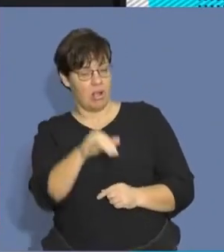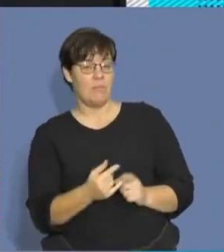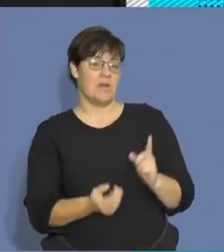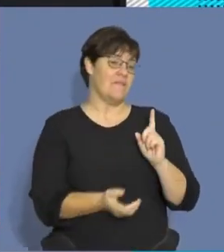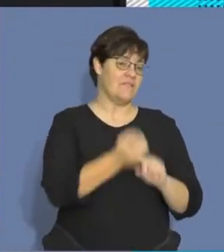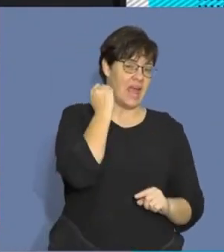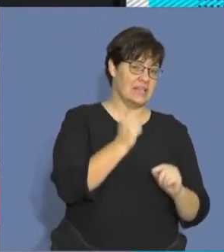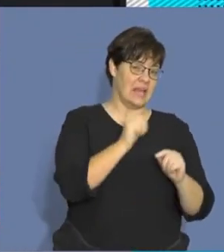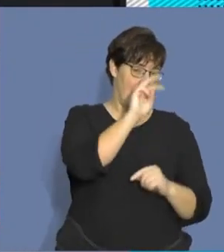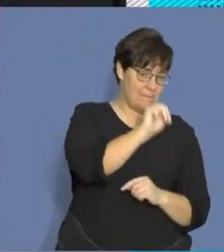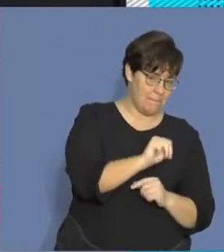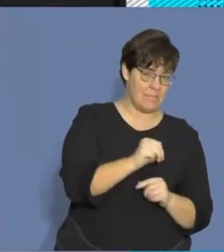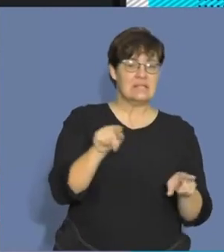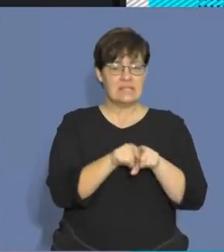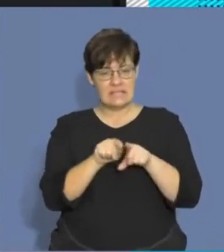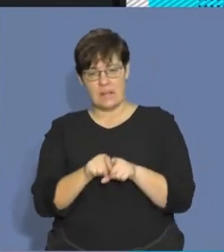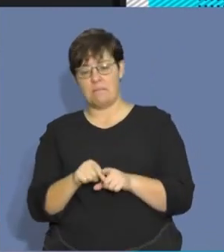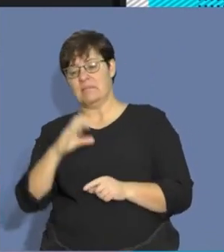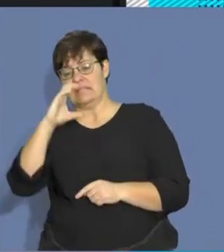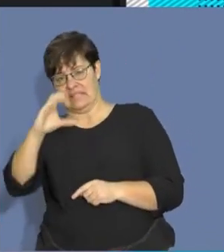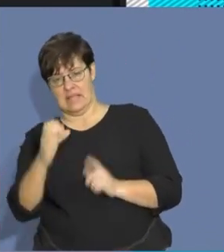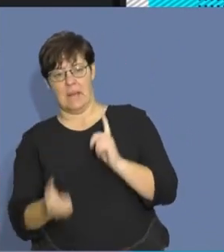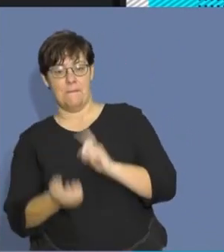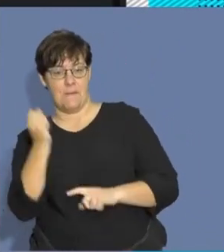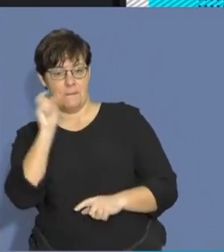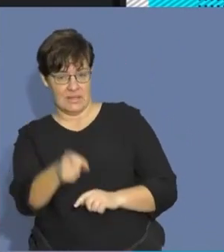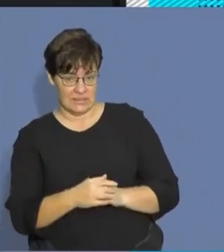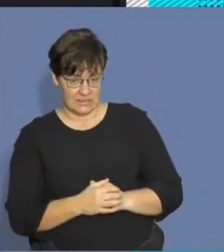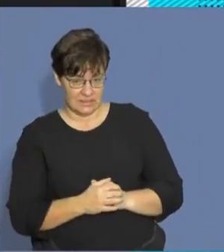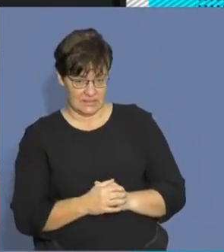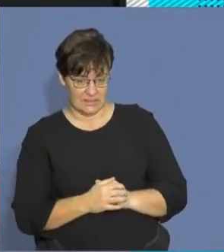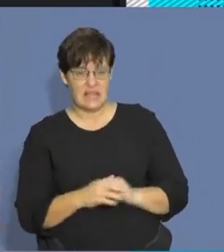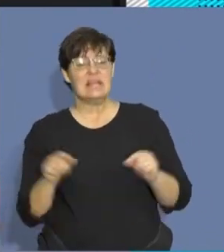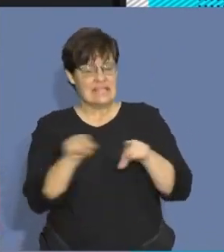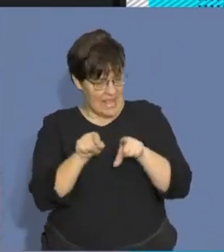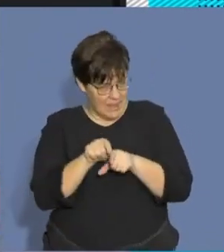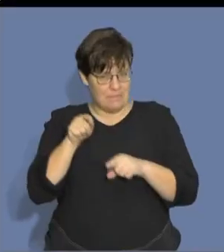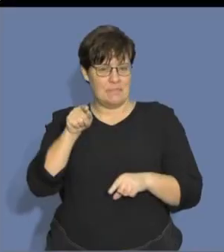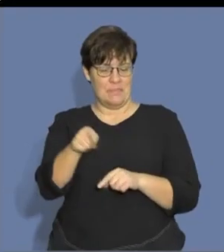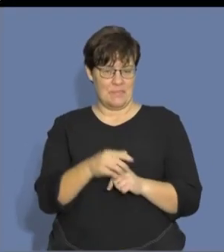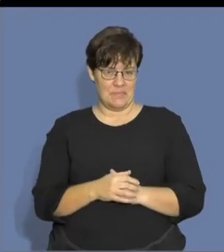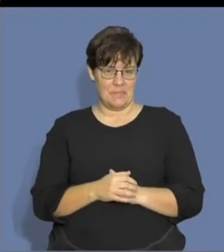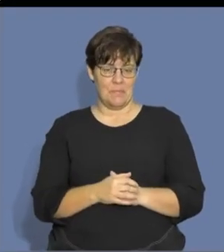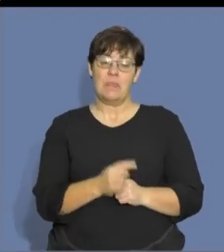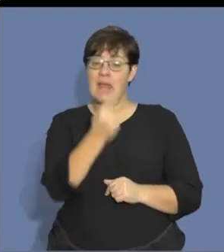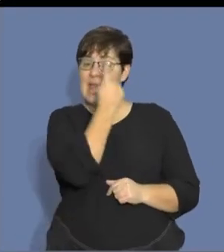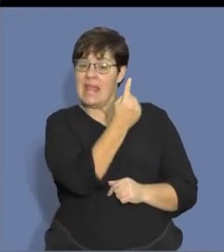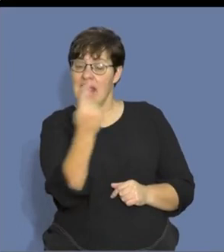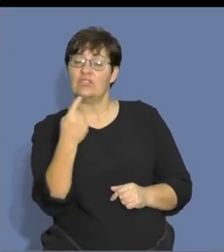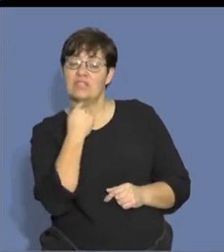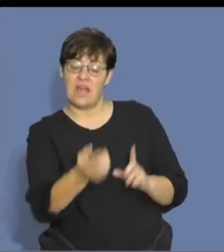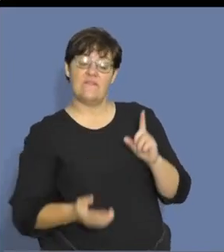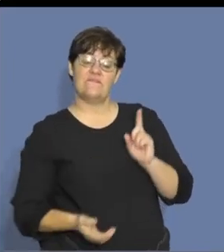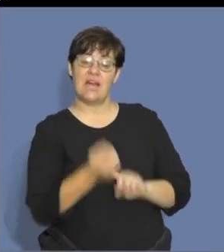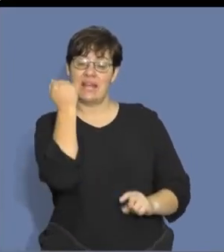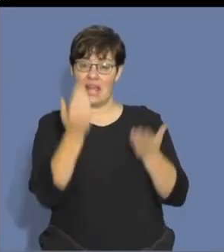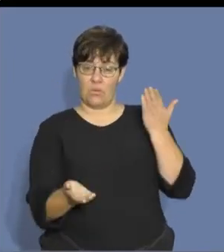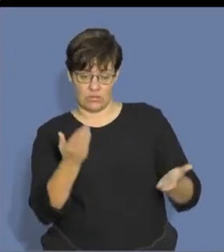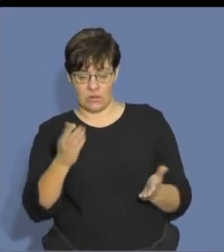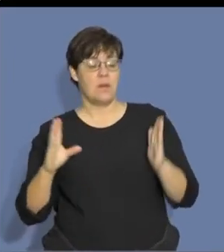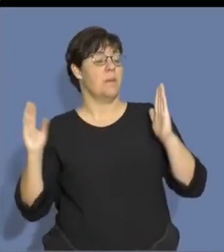must find the gradient m, and I must find the y cut c, and that's what we're going to be doing here. Every question where it says find the equation, I'm going